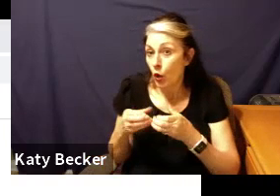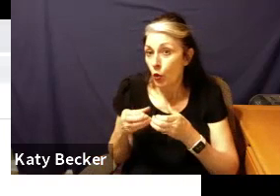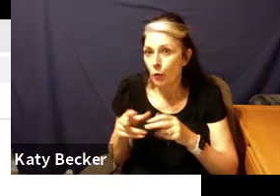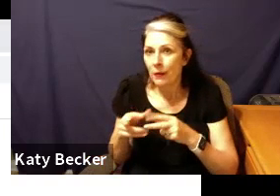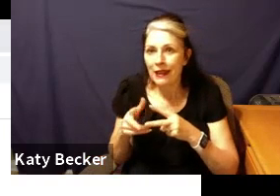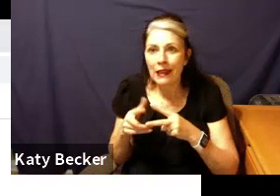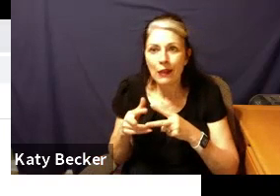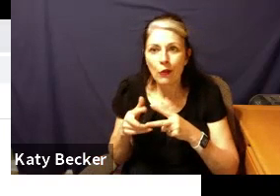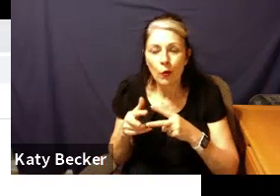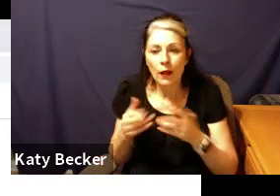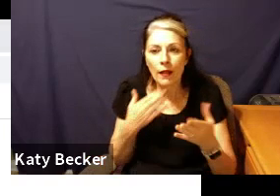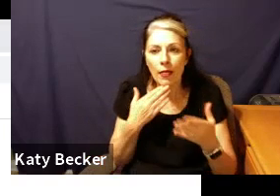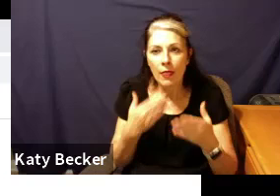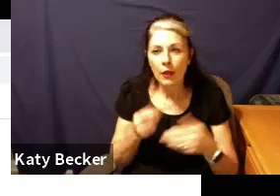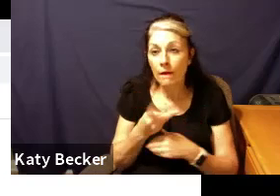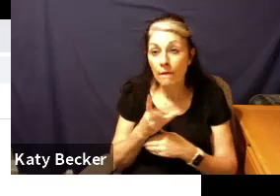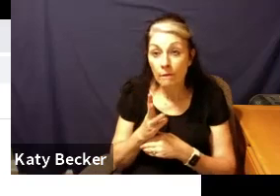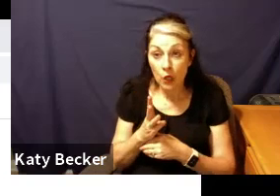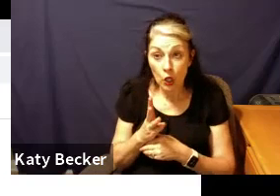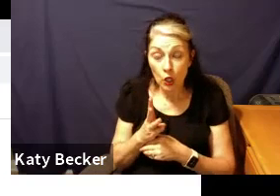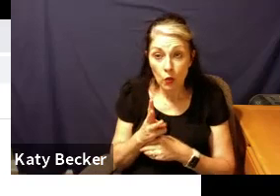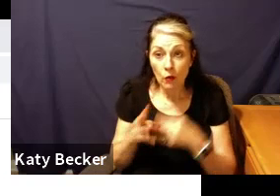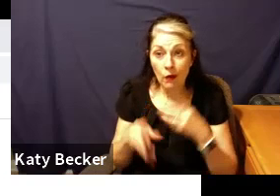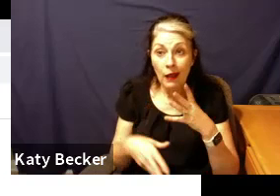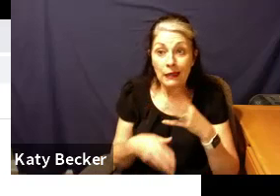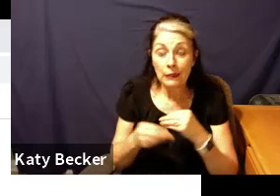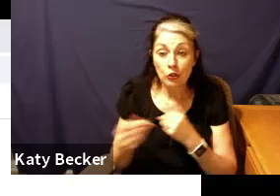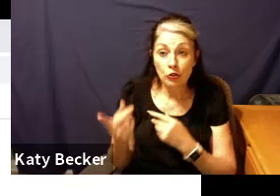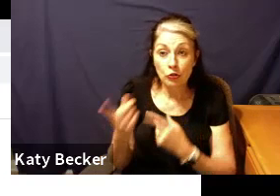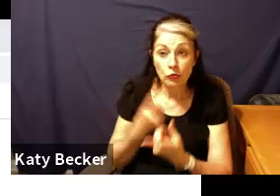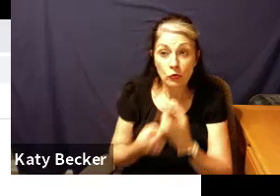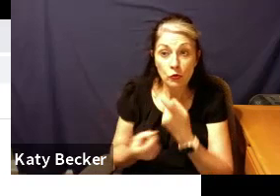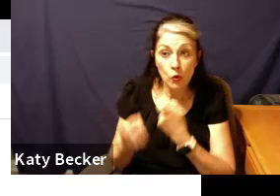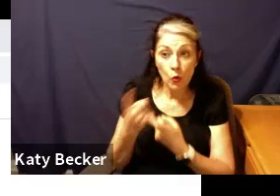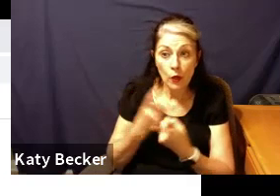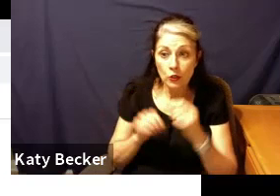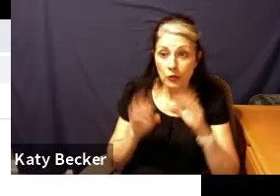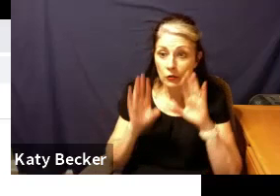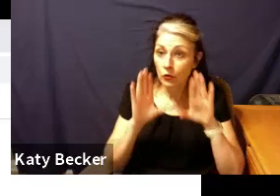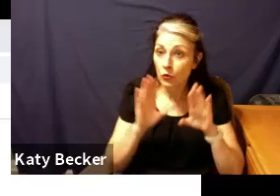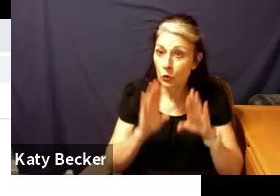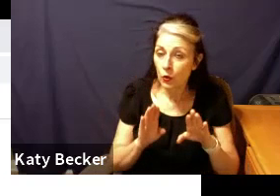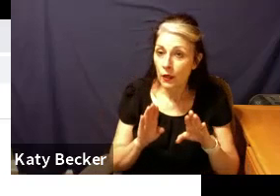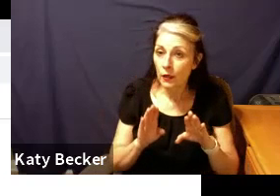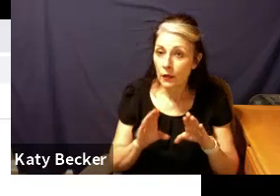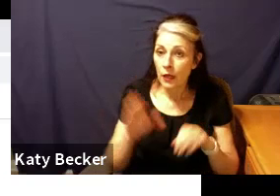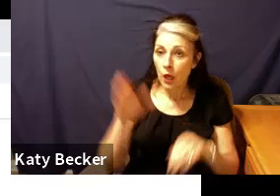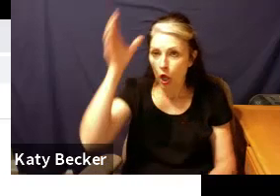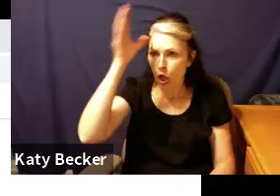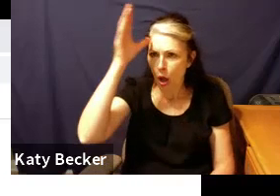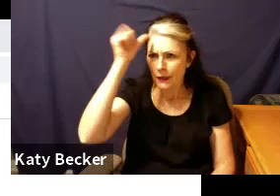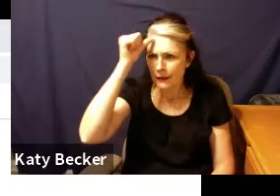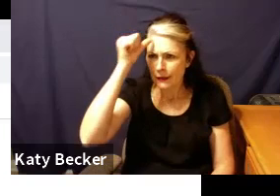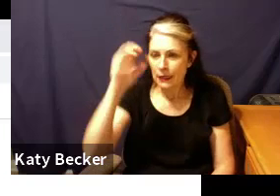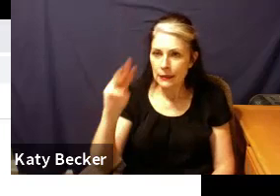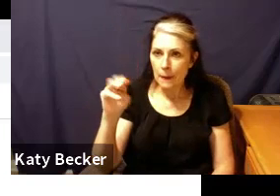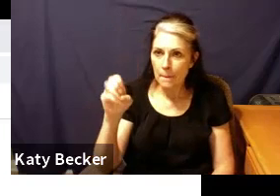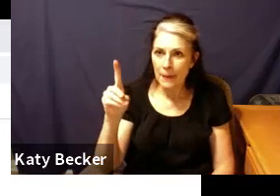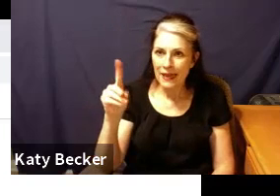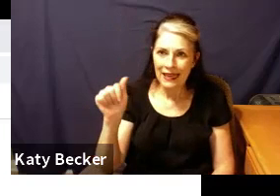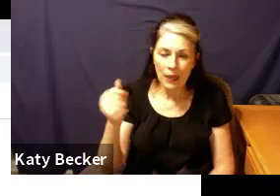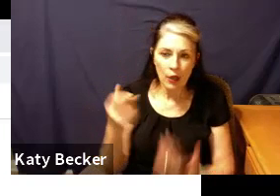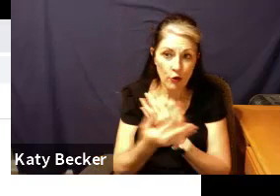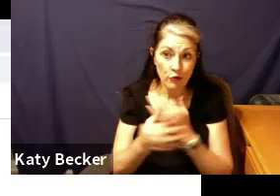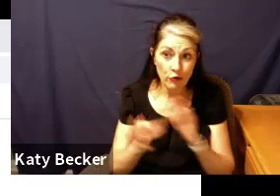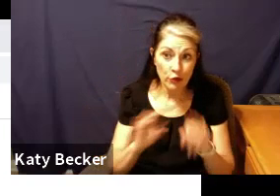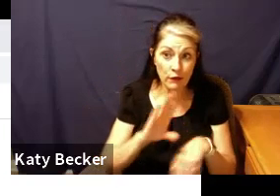Thank you. And we have a couple of additional questions. Great. Is Commonsense Media free for